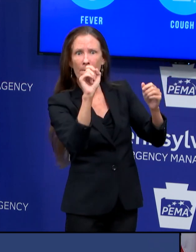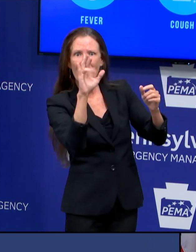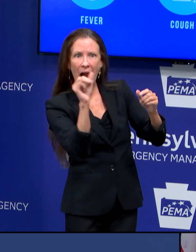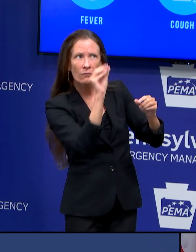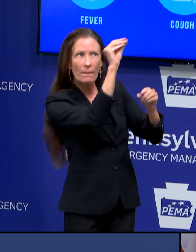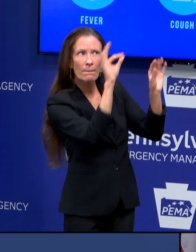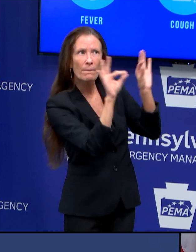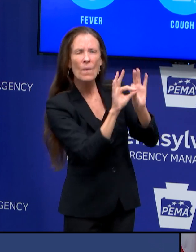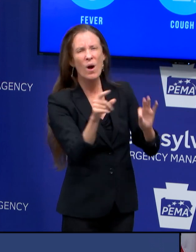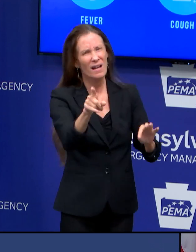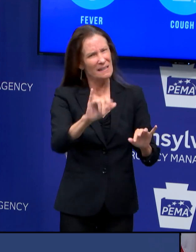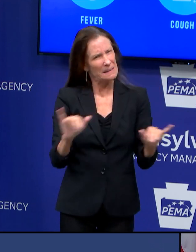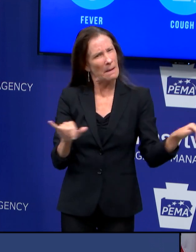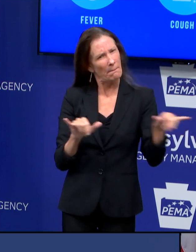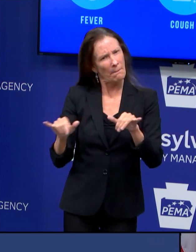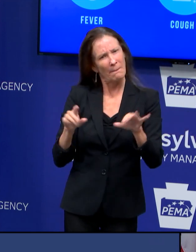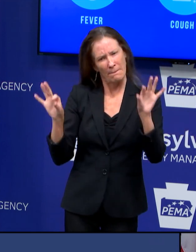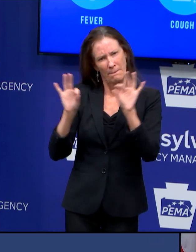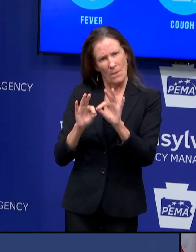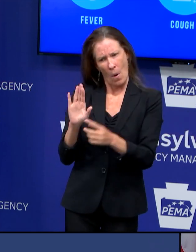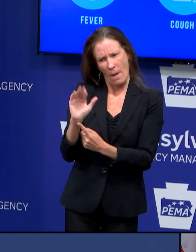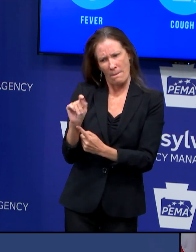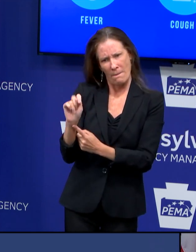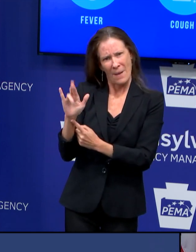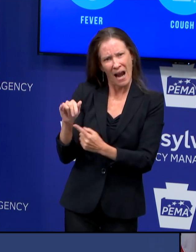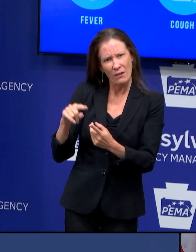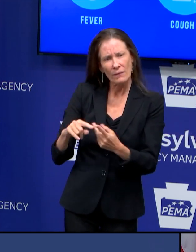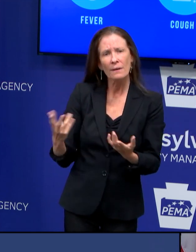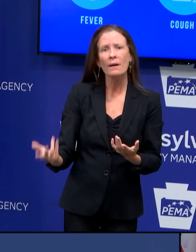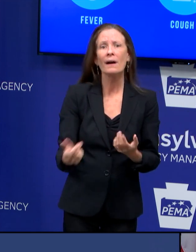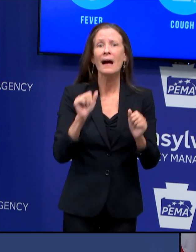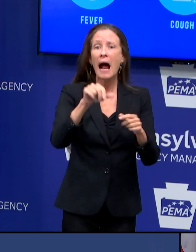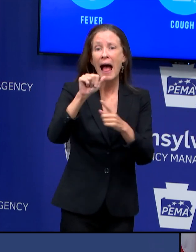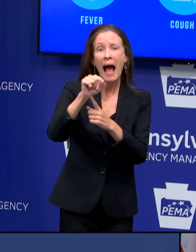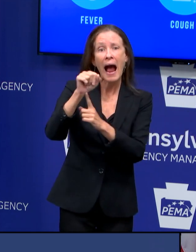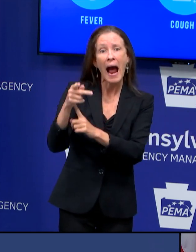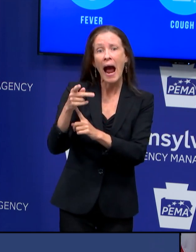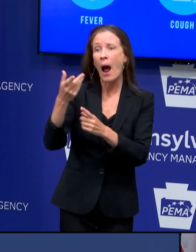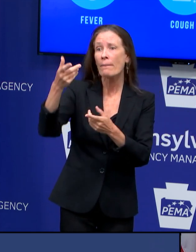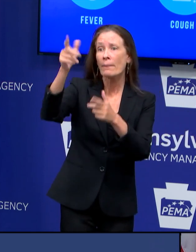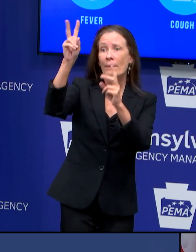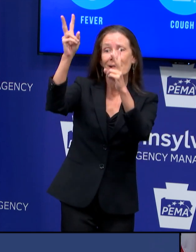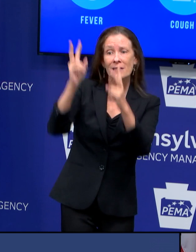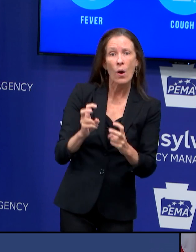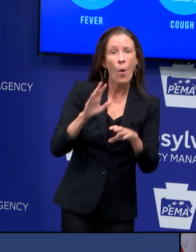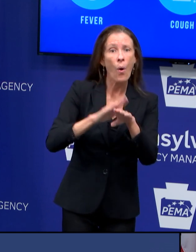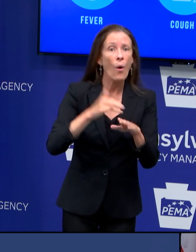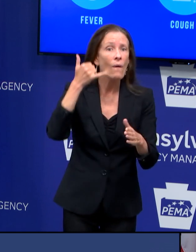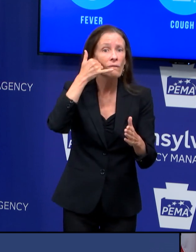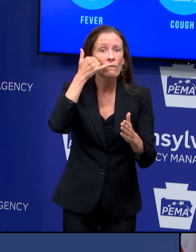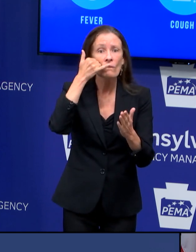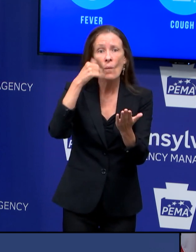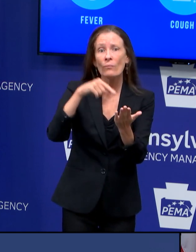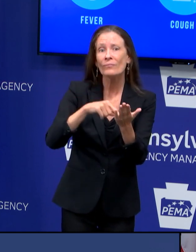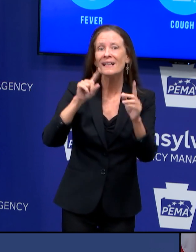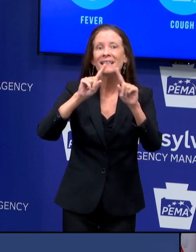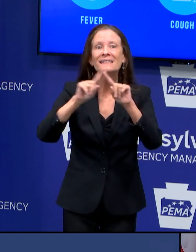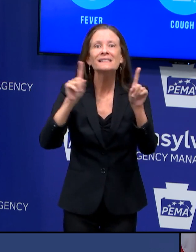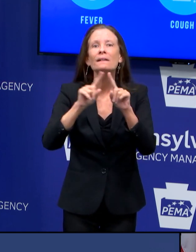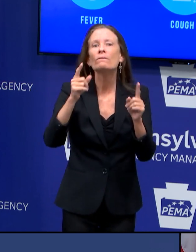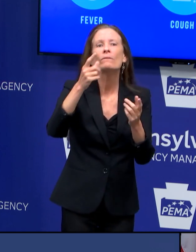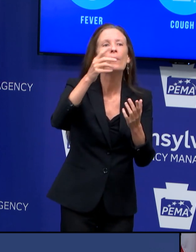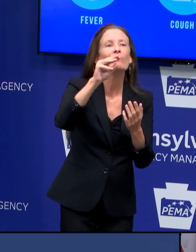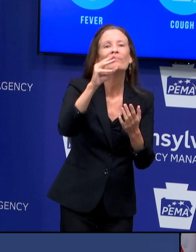apps that can be downloaded to your cell phones. Select one or more trusted media outlets. You can also sign up for Alert